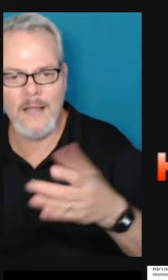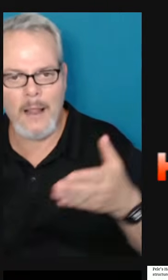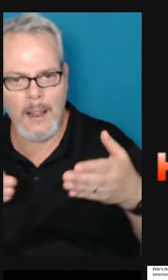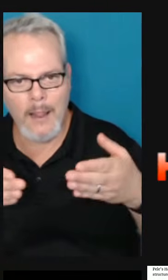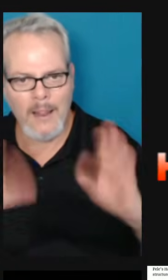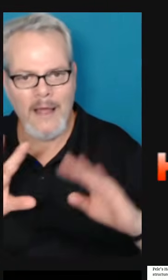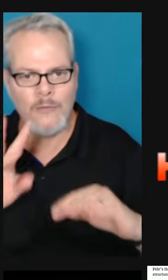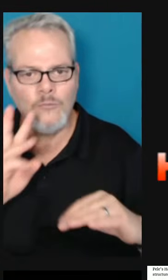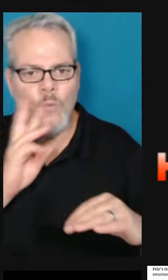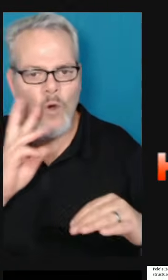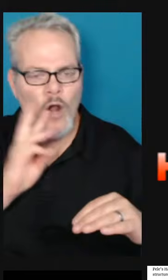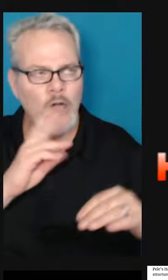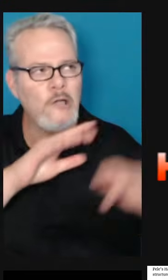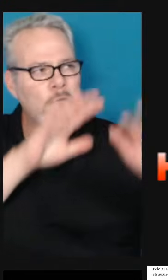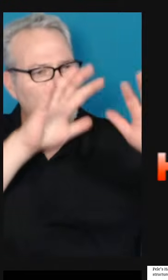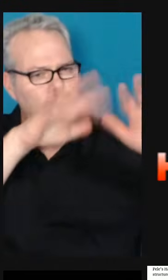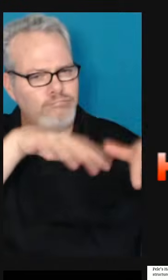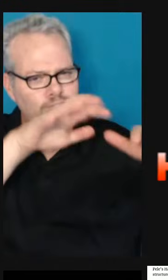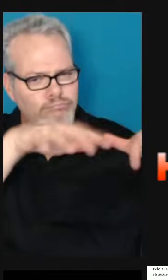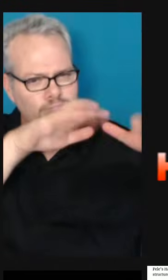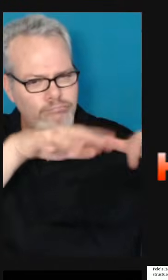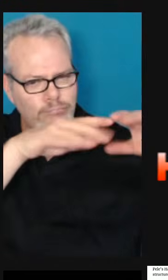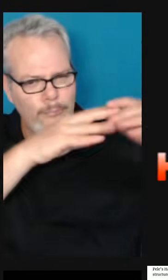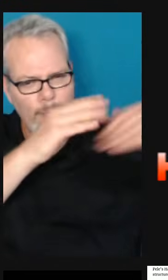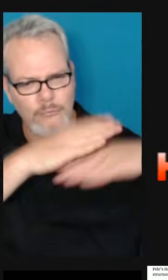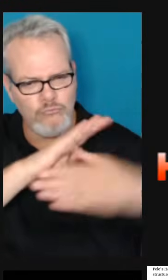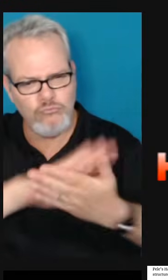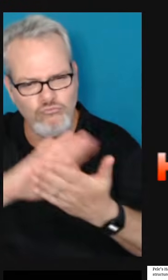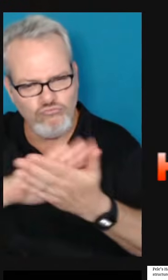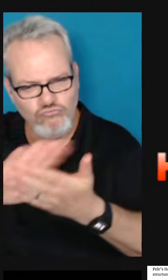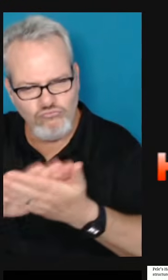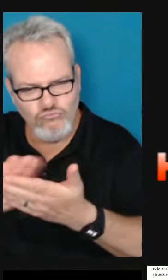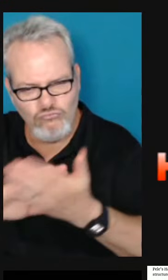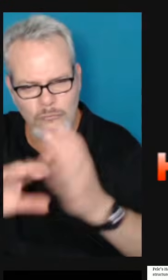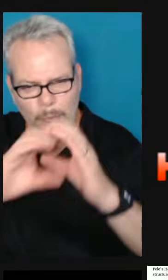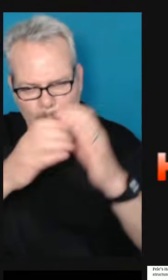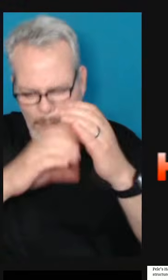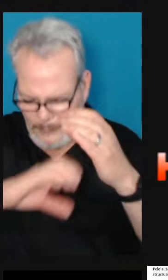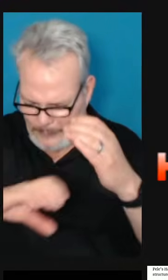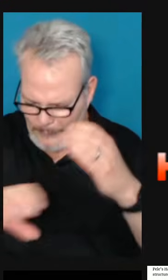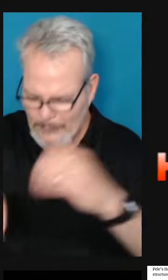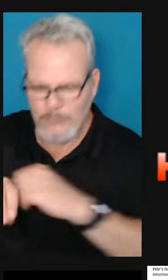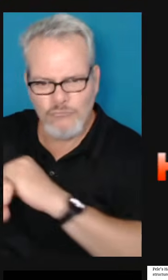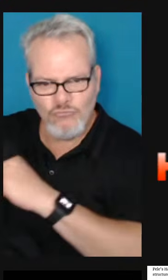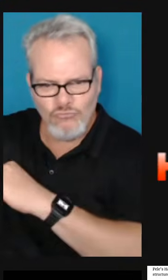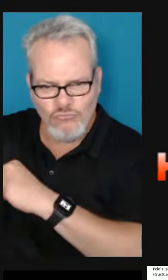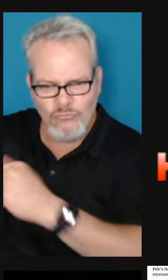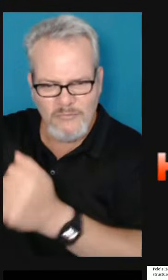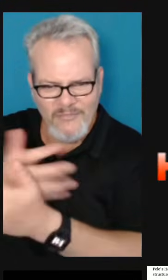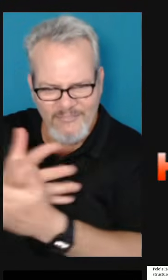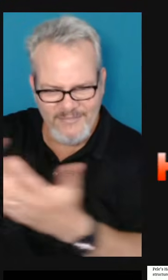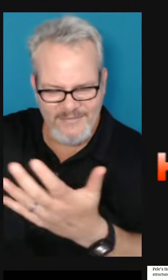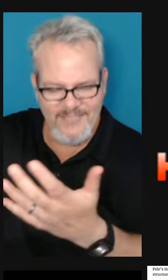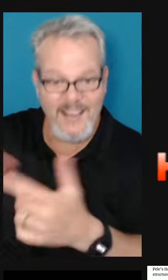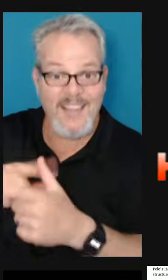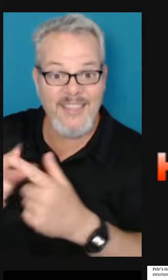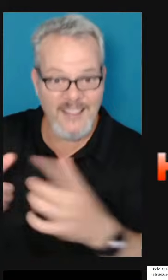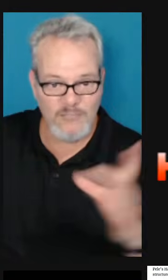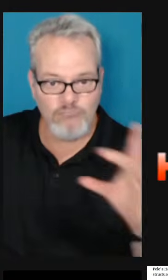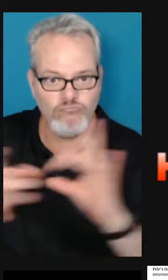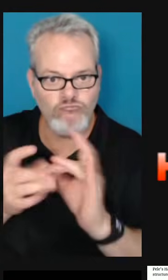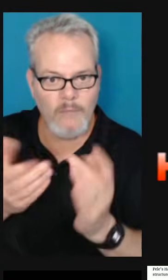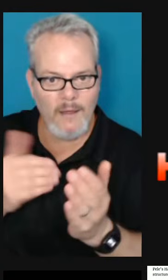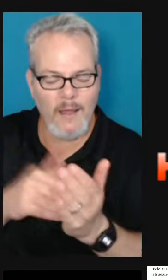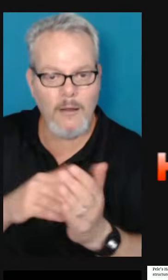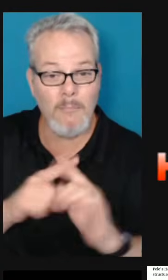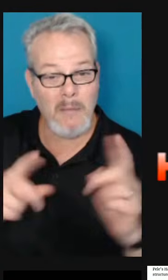your roof off before reconnecting it, right? The issue is, if you're using all this